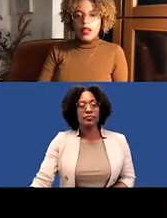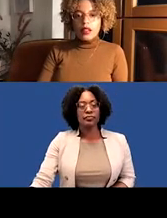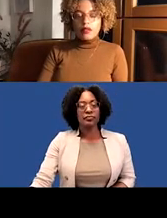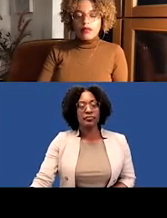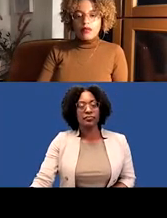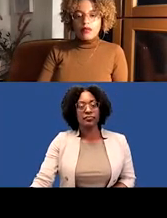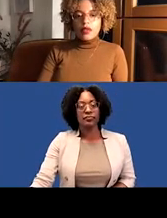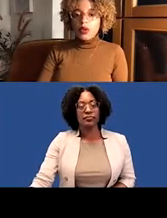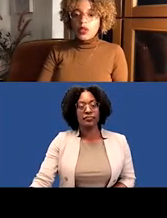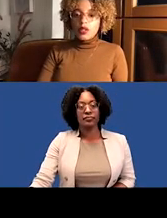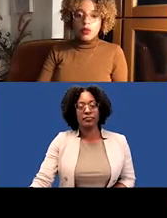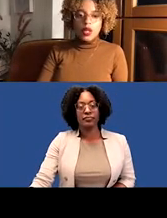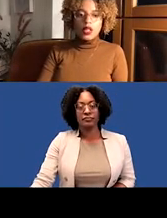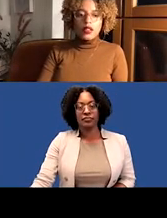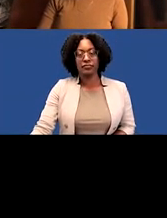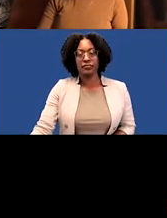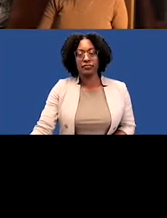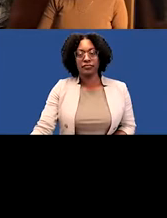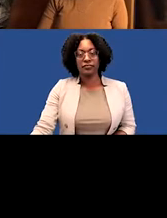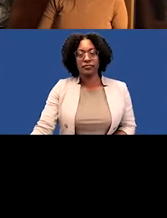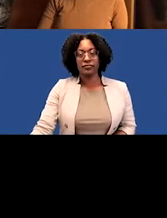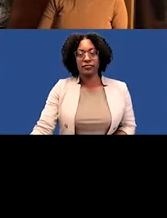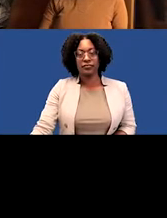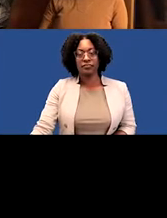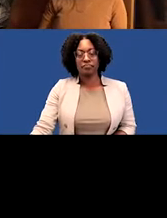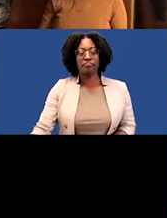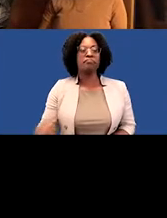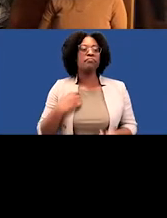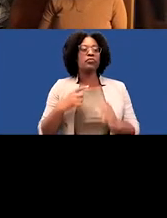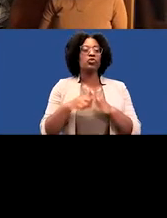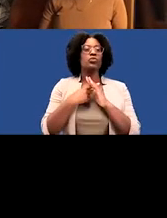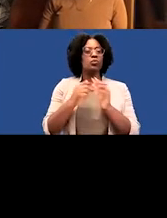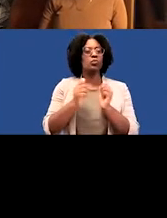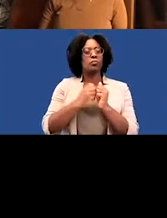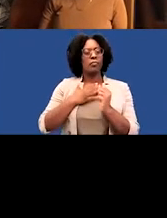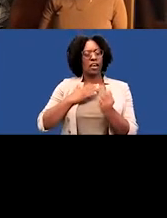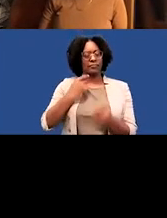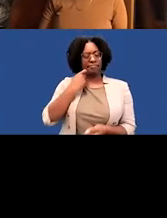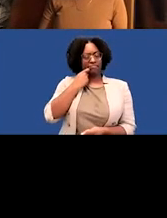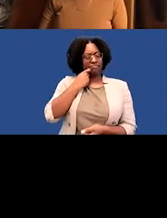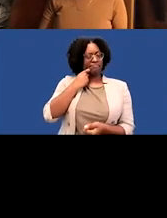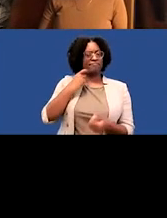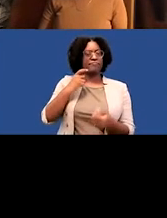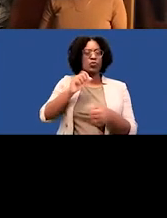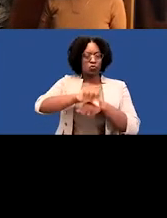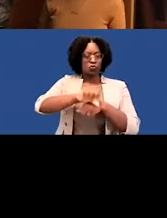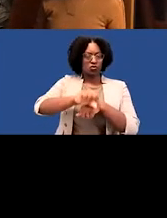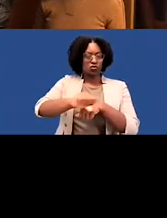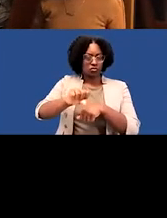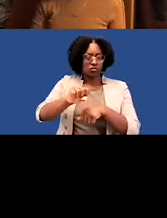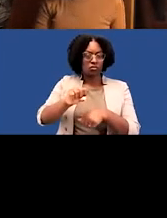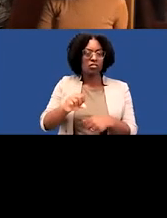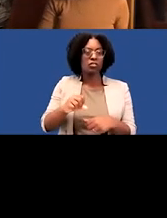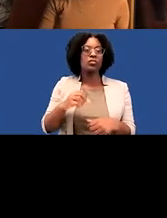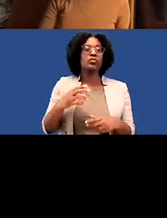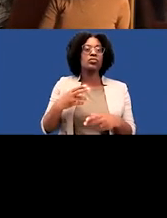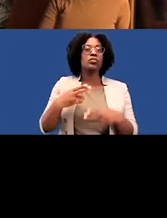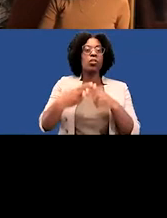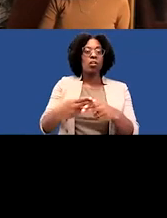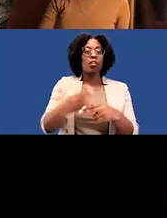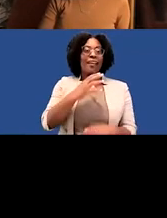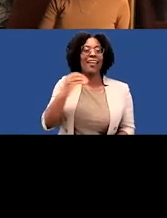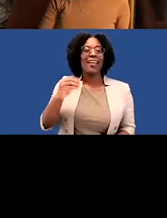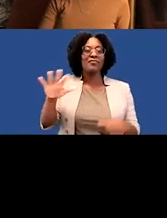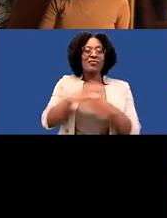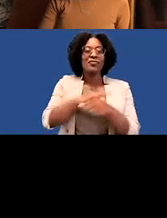my newest work that is a public work, and it's called And Full of Dreams Too, and it sits at